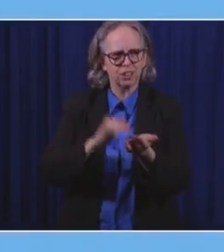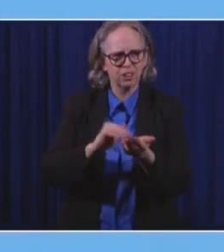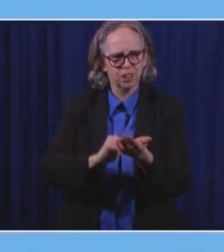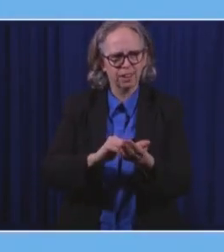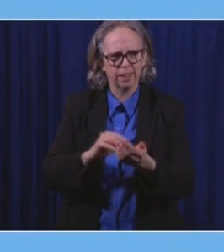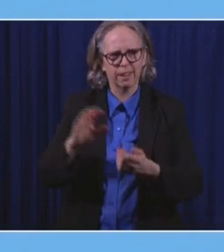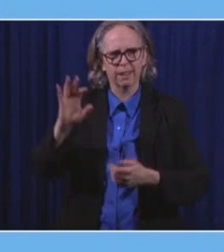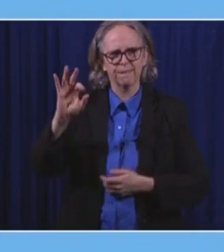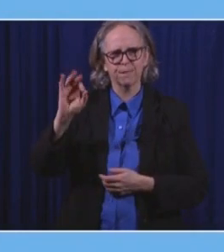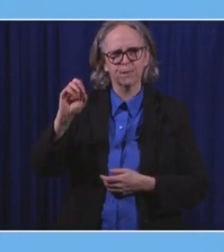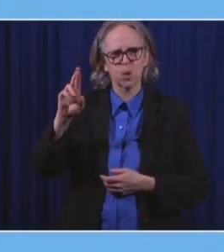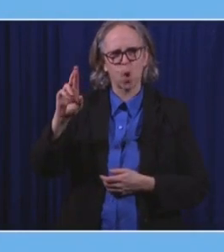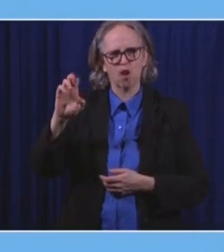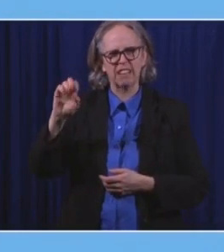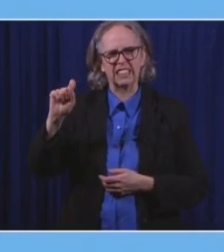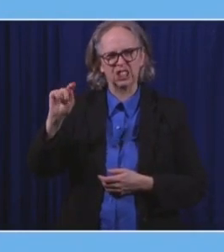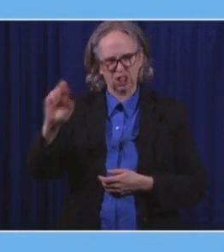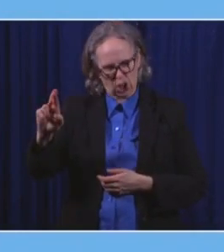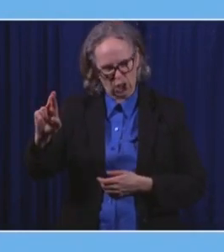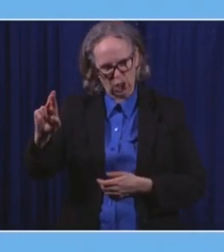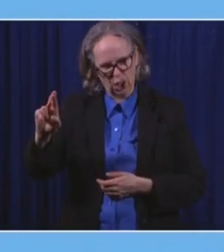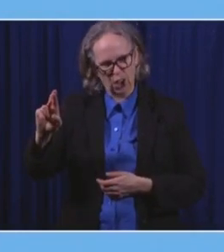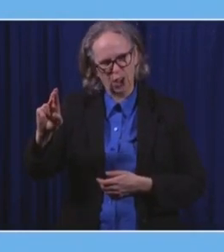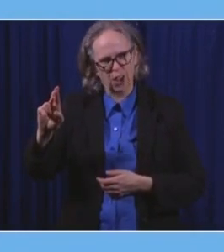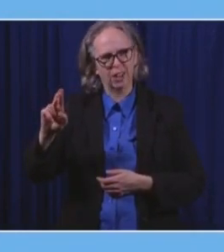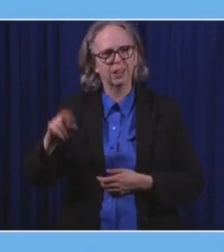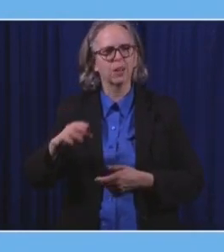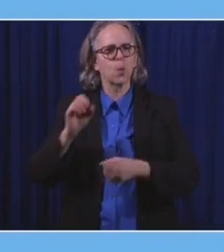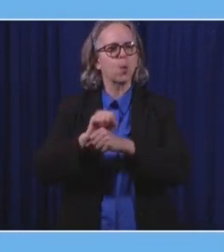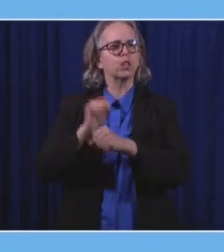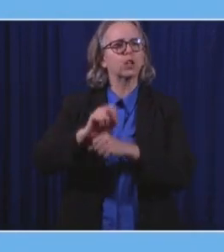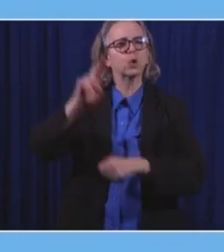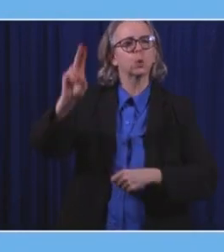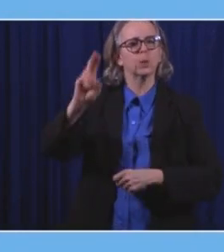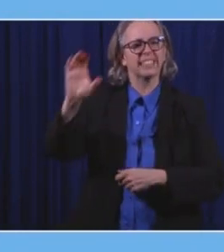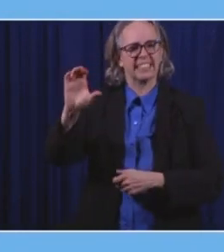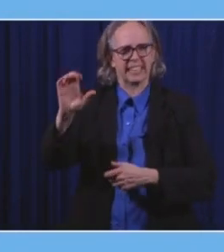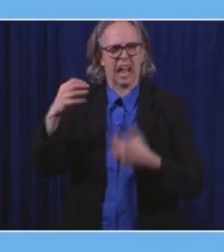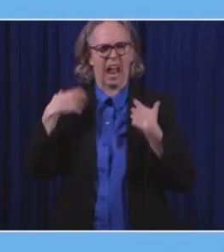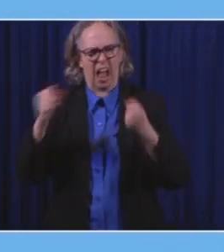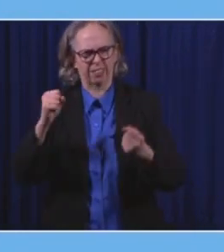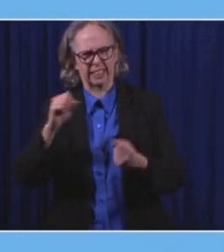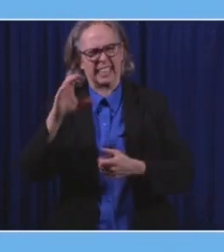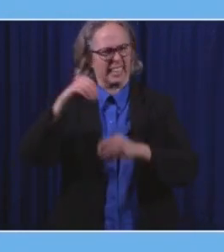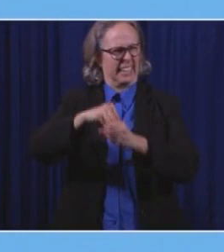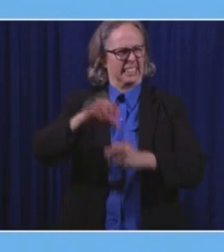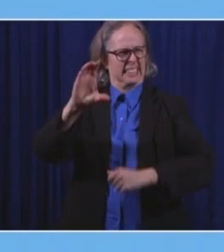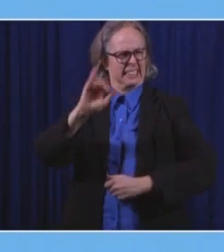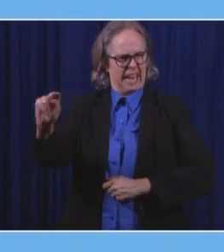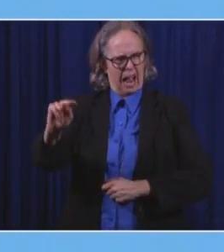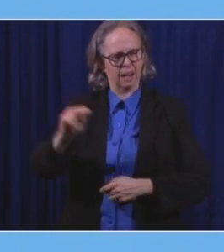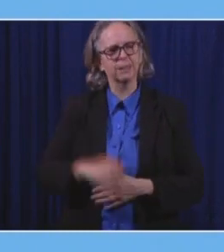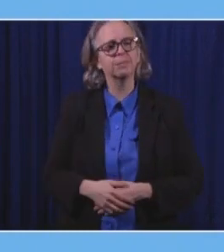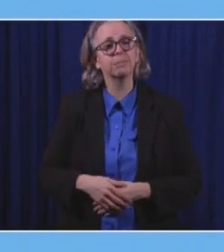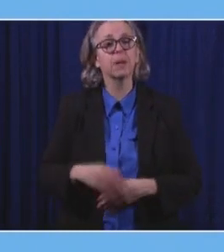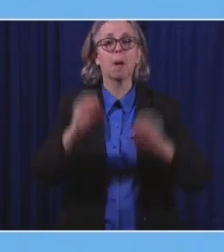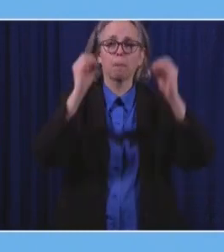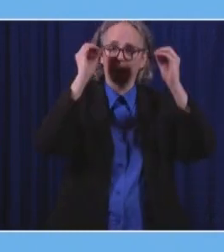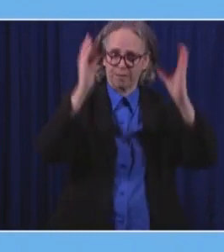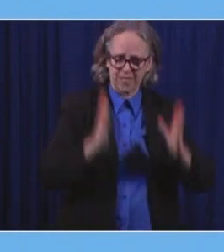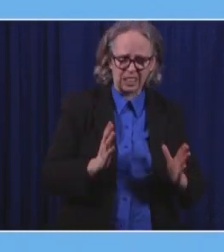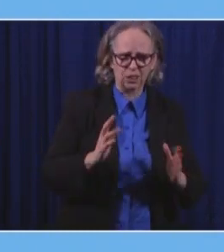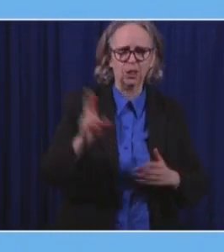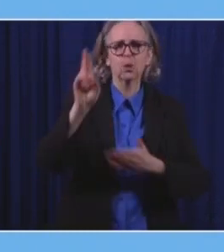is the Associate Chief Medical Officer at UC Health in Cincinnati. She's also an Associate Professor and Infectious Disease Physician at